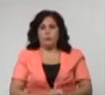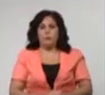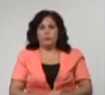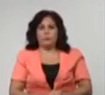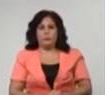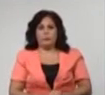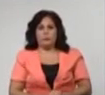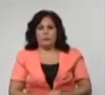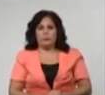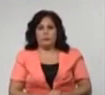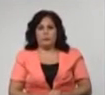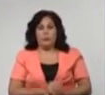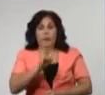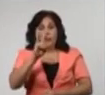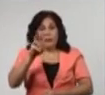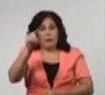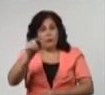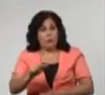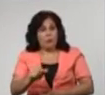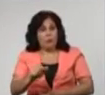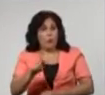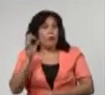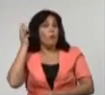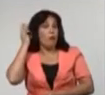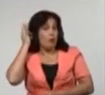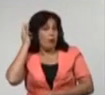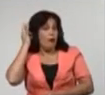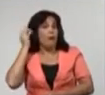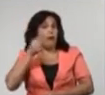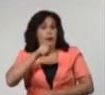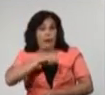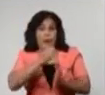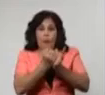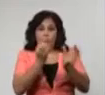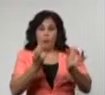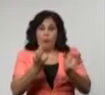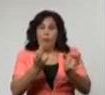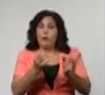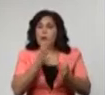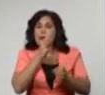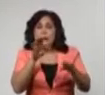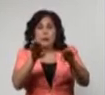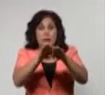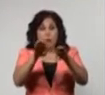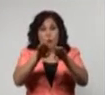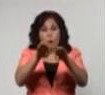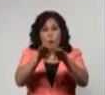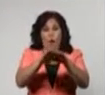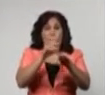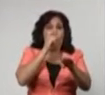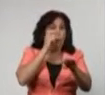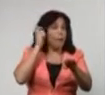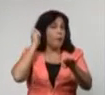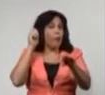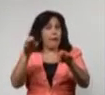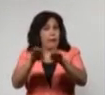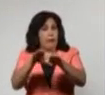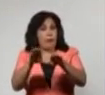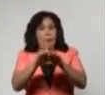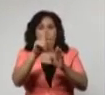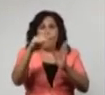are all contacts of previously confirmed patients. The country